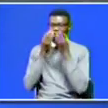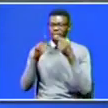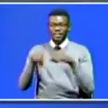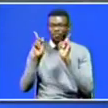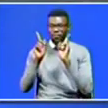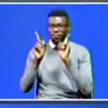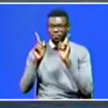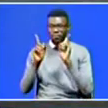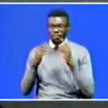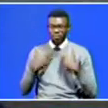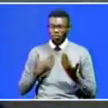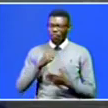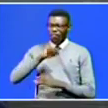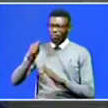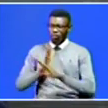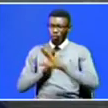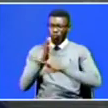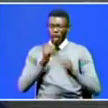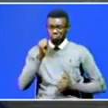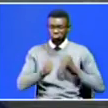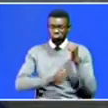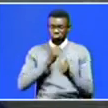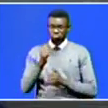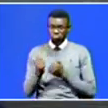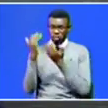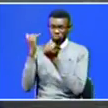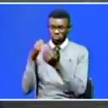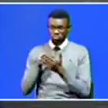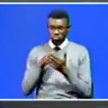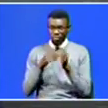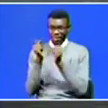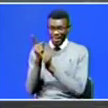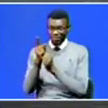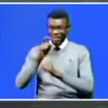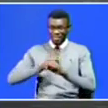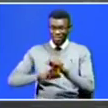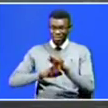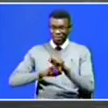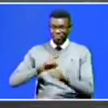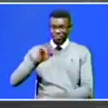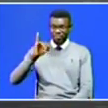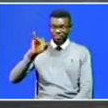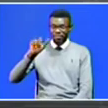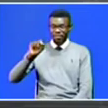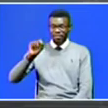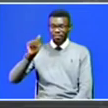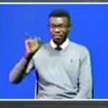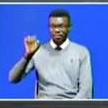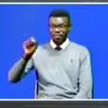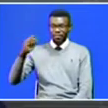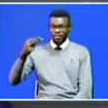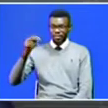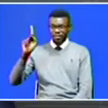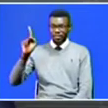Over 5,000 runners are expected to take part in the 11th edition of the Isaiah Kiplagat Ndalat Gar Cross